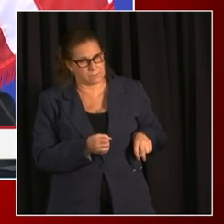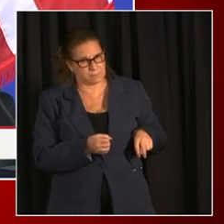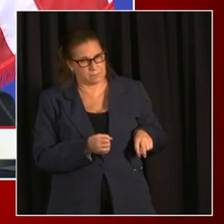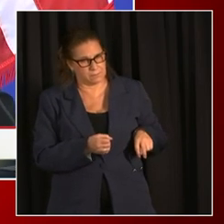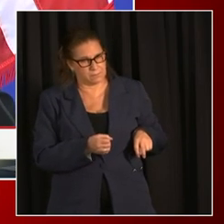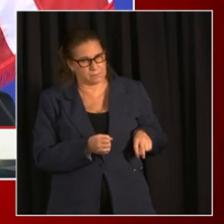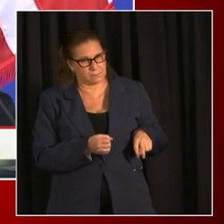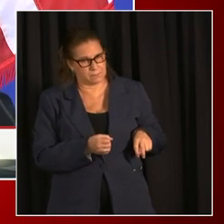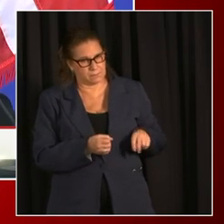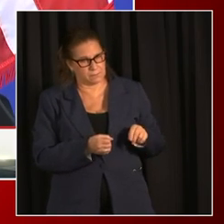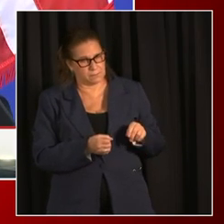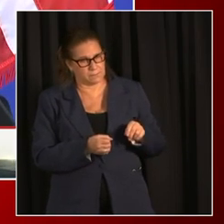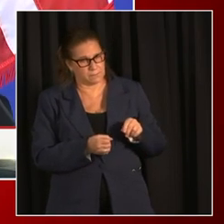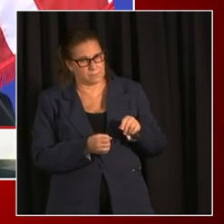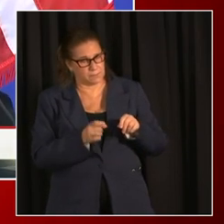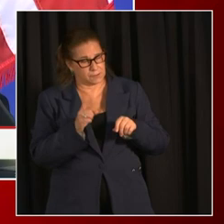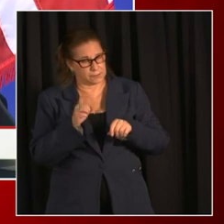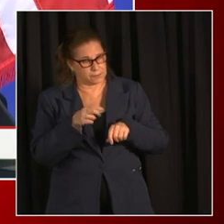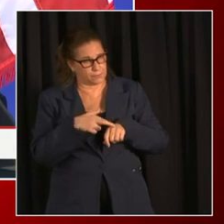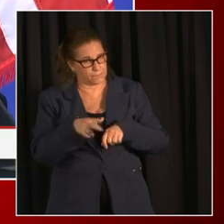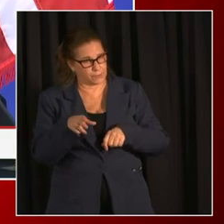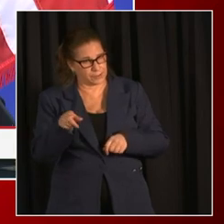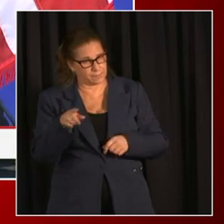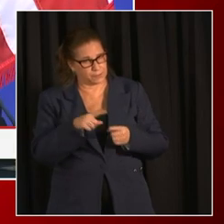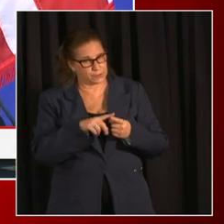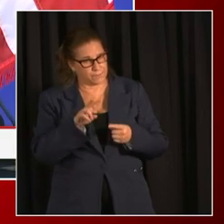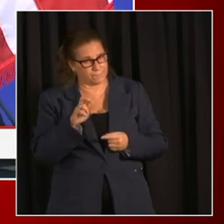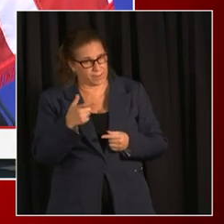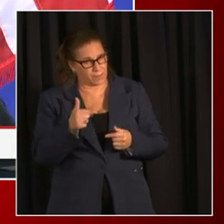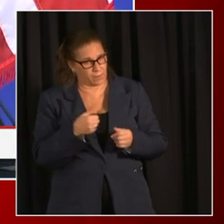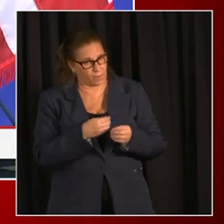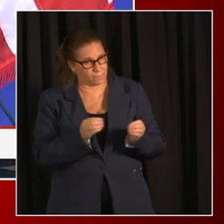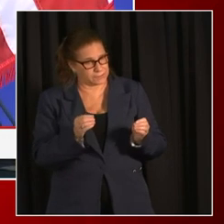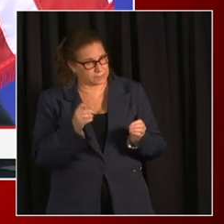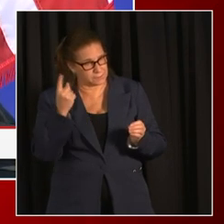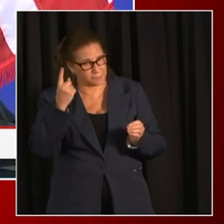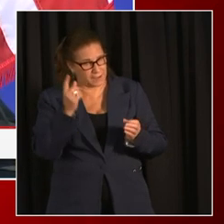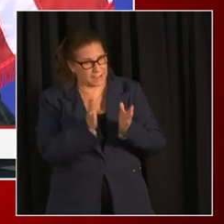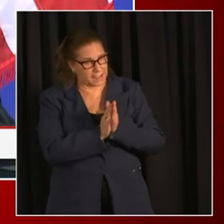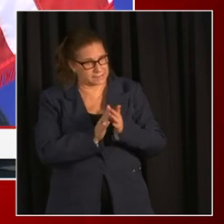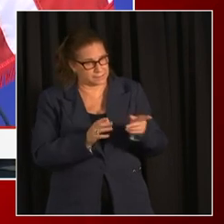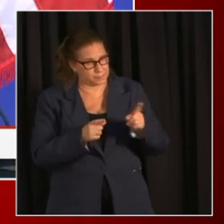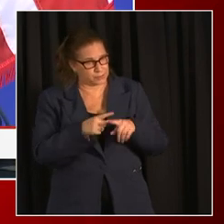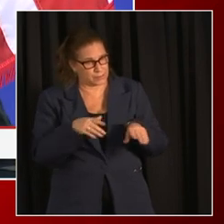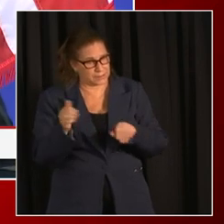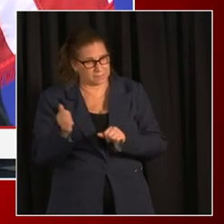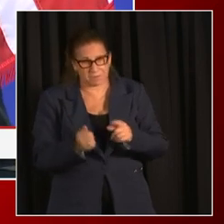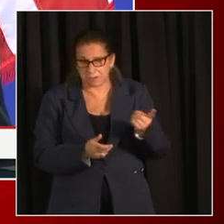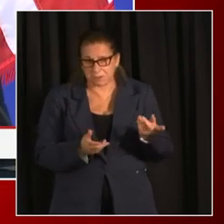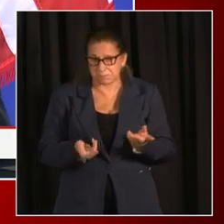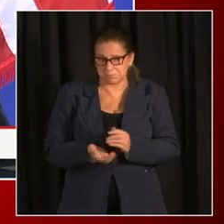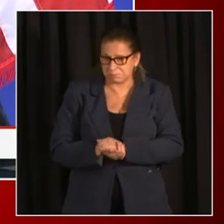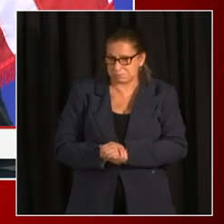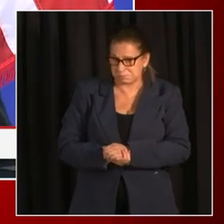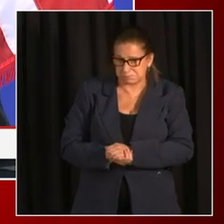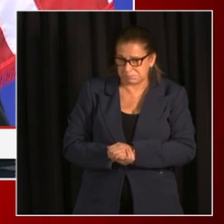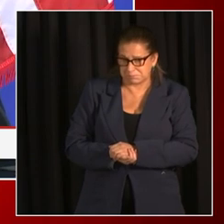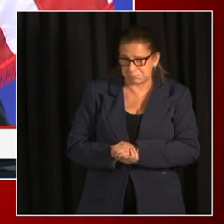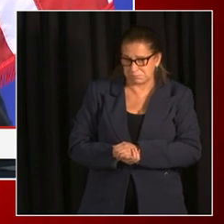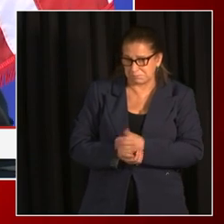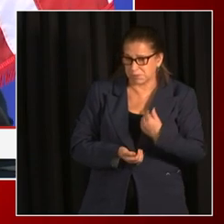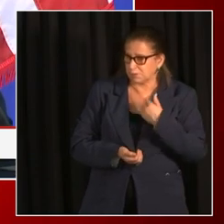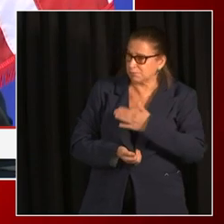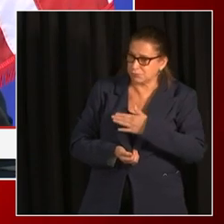that you knew since July 31st, but did you ask him to leave? It just seemed very all of a sudden. No, for sure, and I